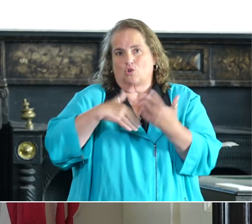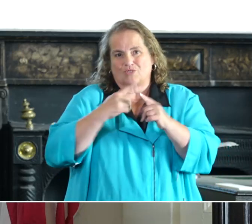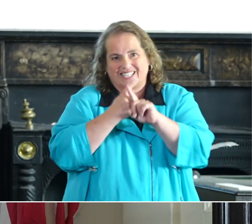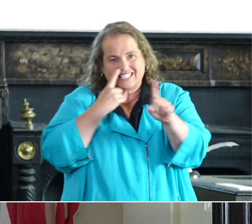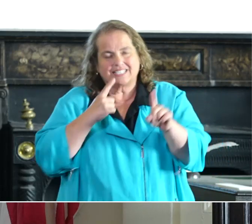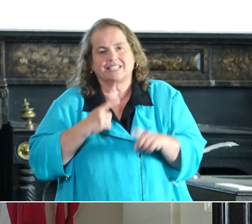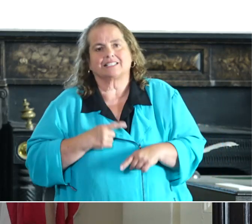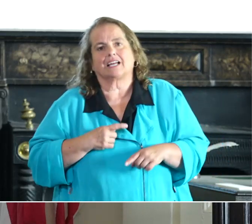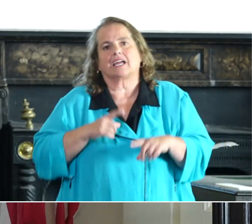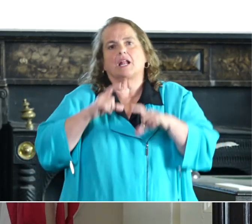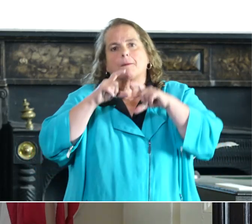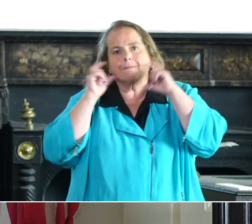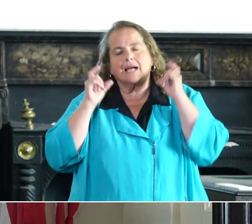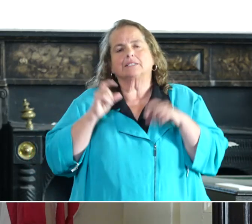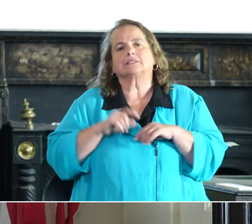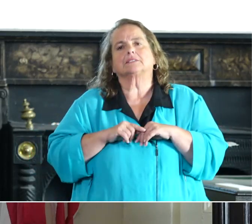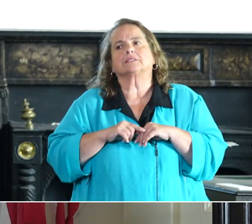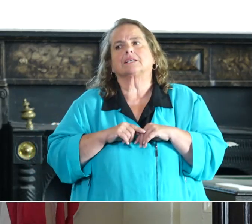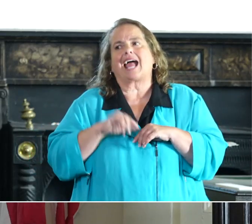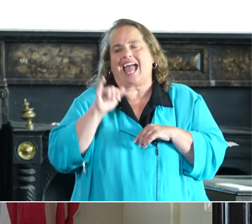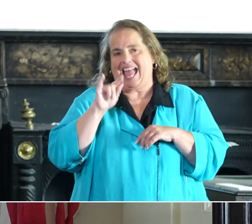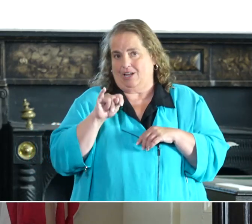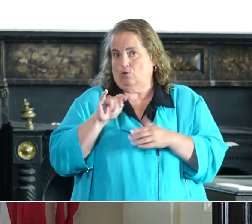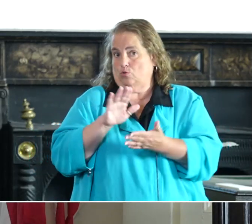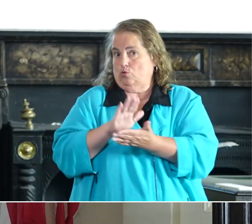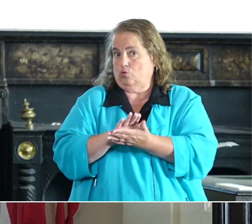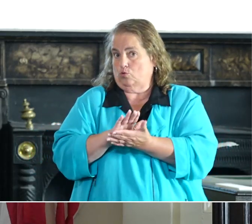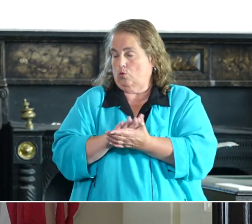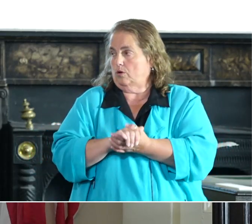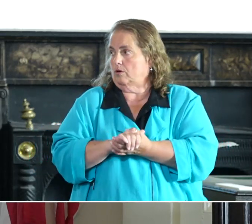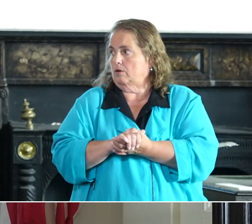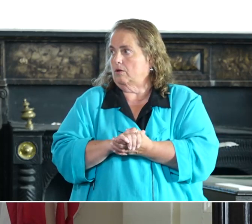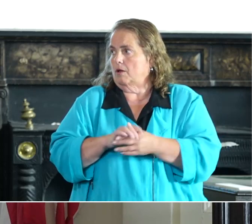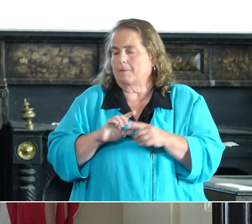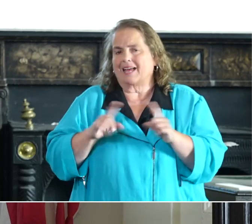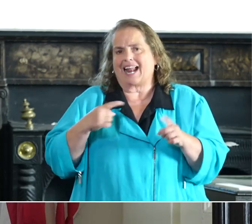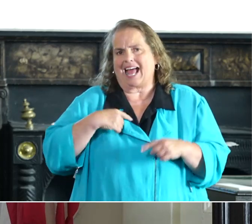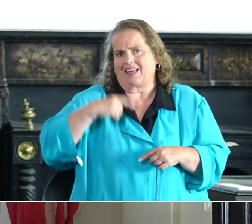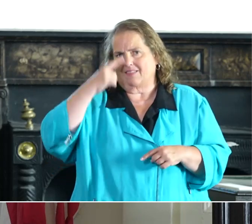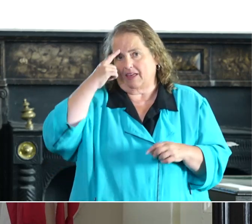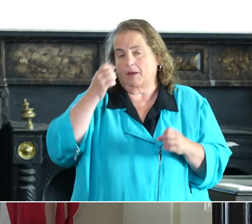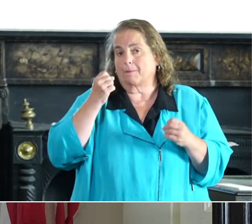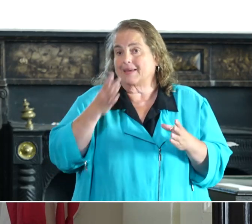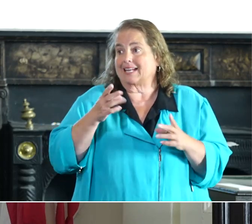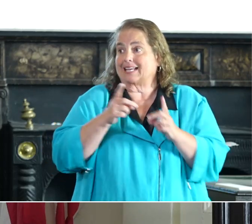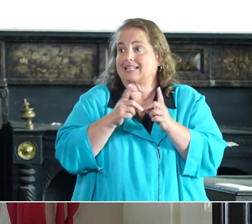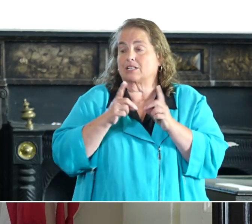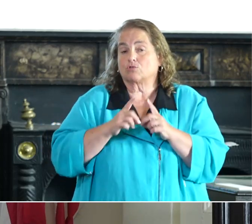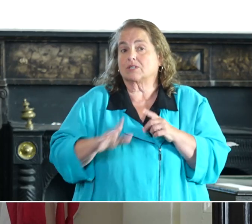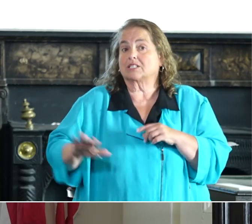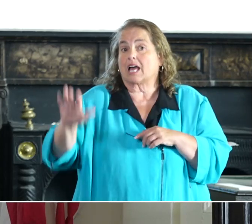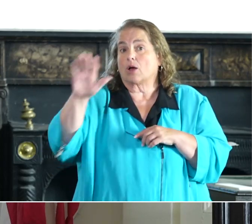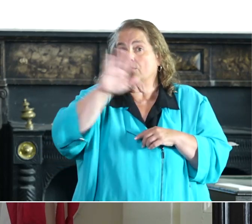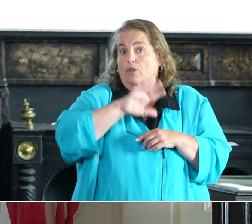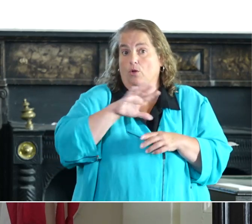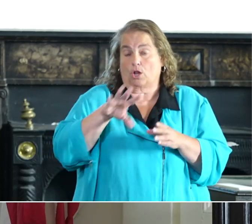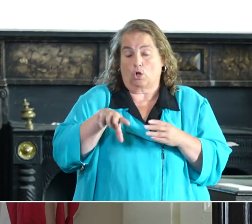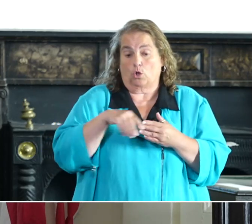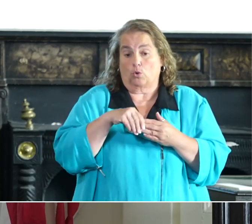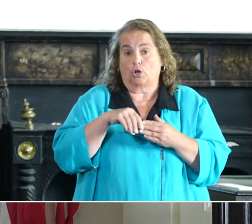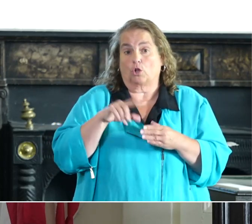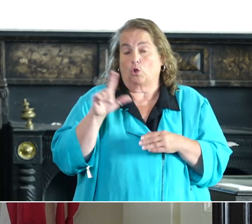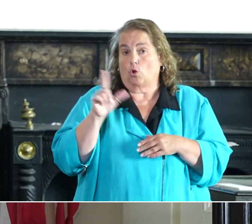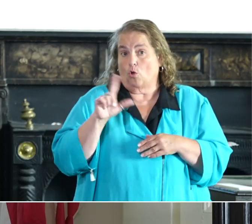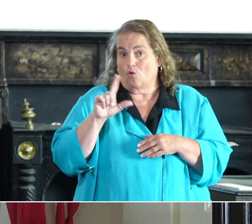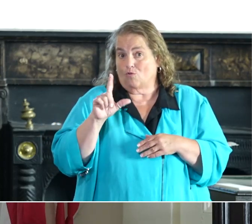masks at school. But I think for many districts out there, including the local district,